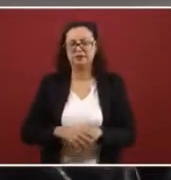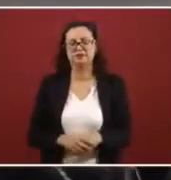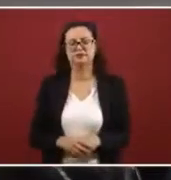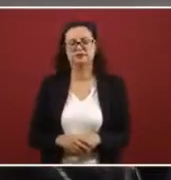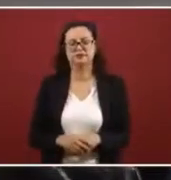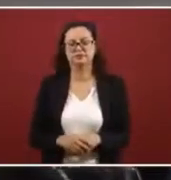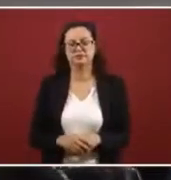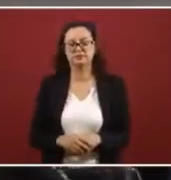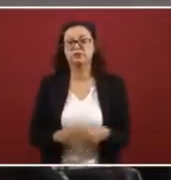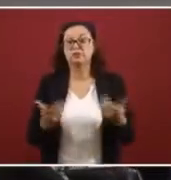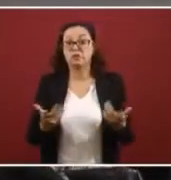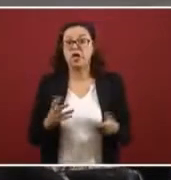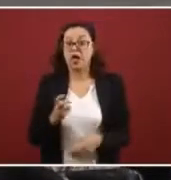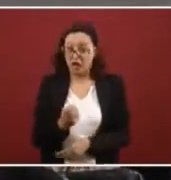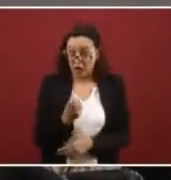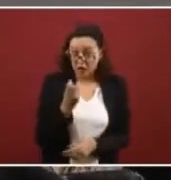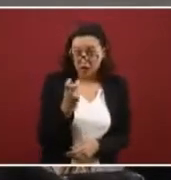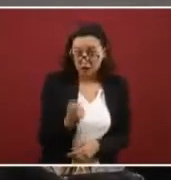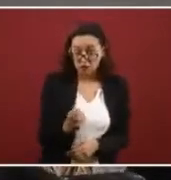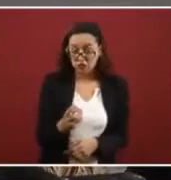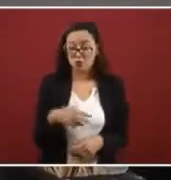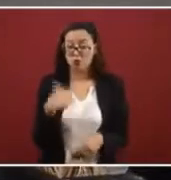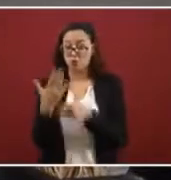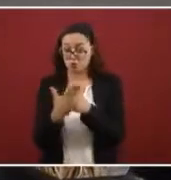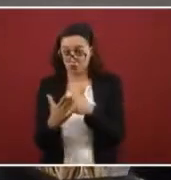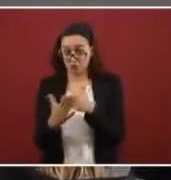mandato, in the, so this way in the middle of my,